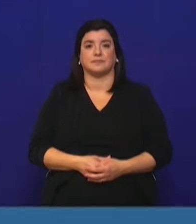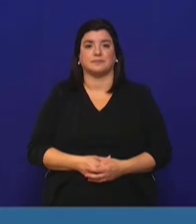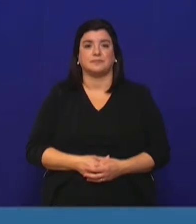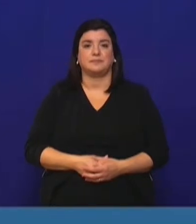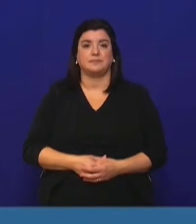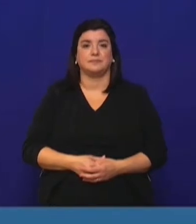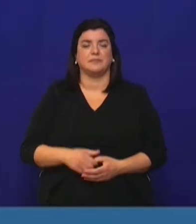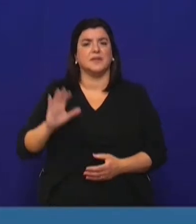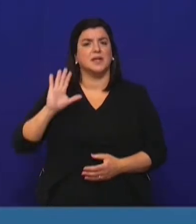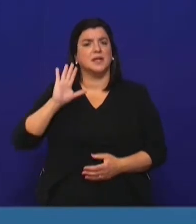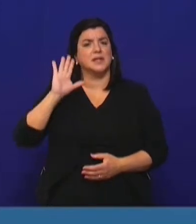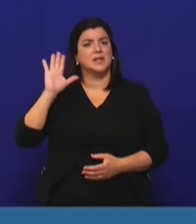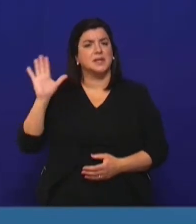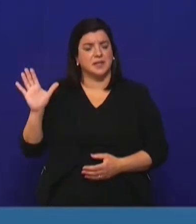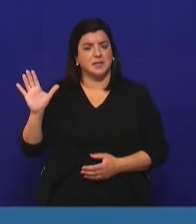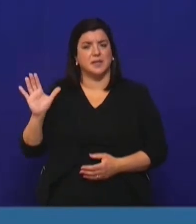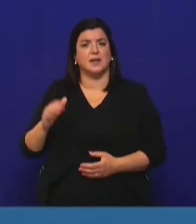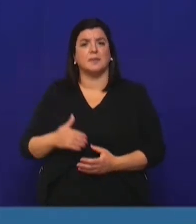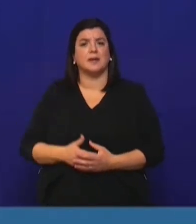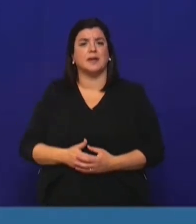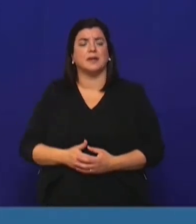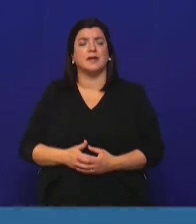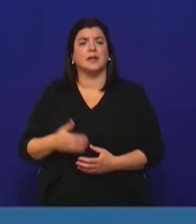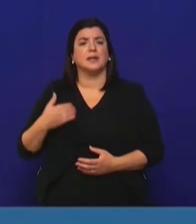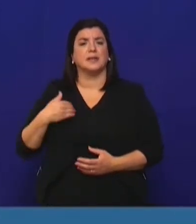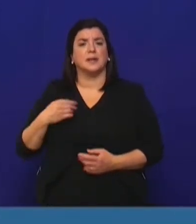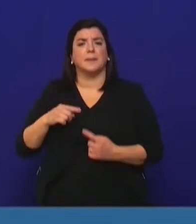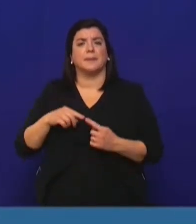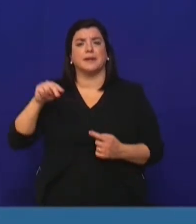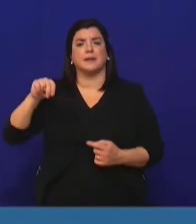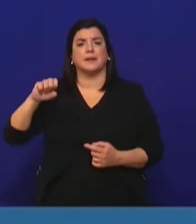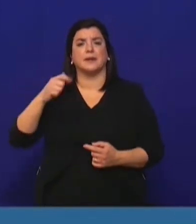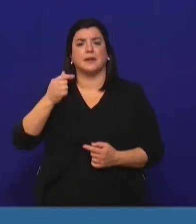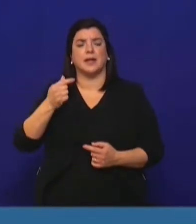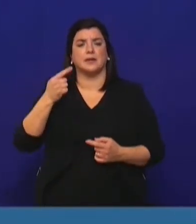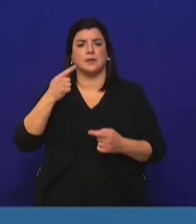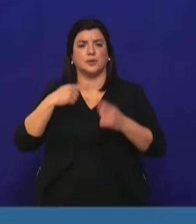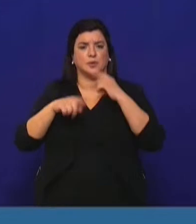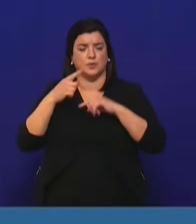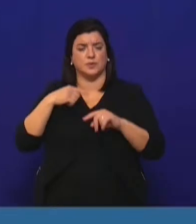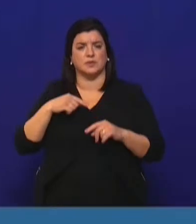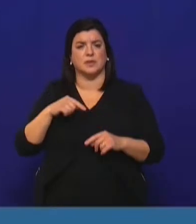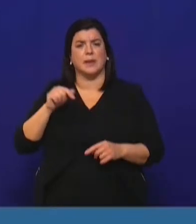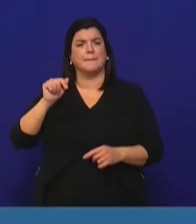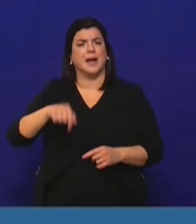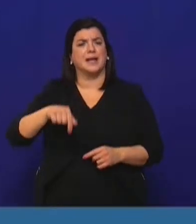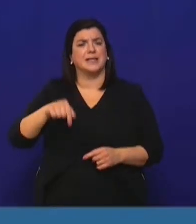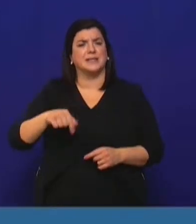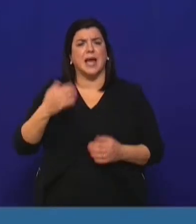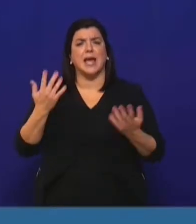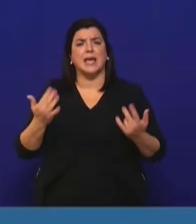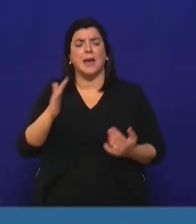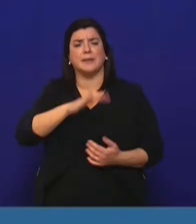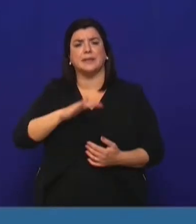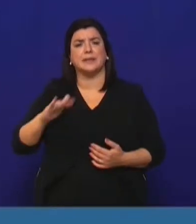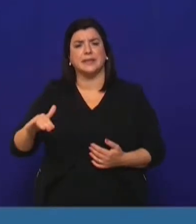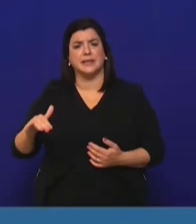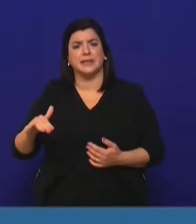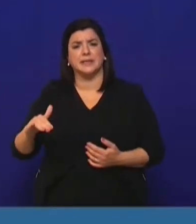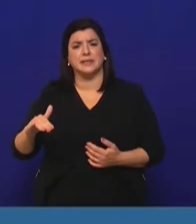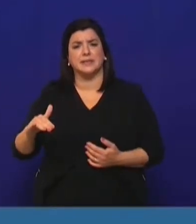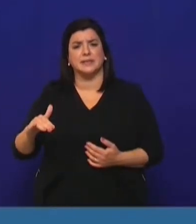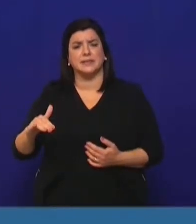Nisellimlek Prows Gawċi, Francisco Catania, Net News. Preżentament, kemm hawn persuni illi jinsabu taħt